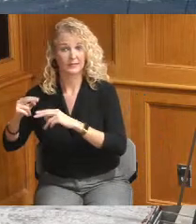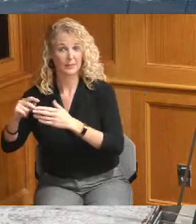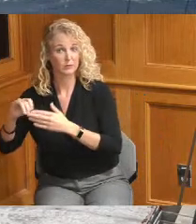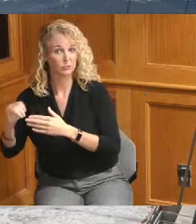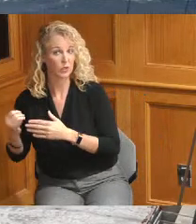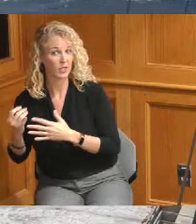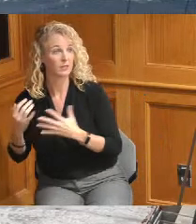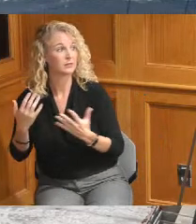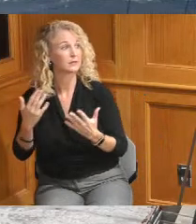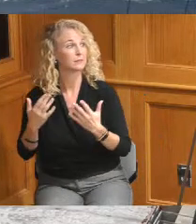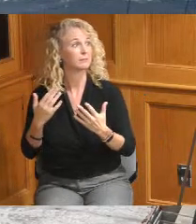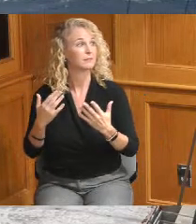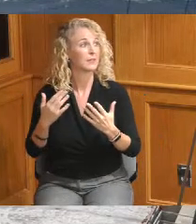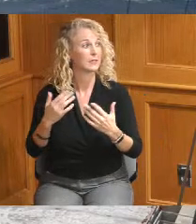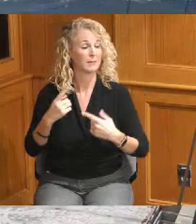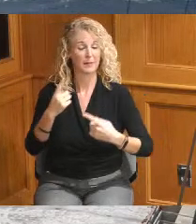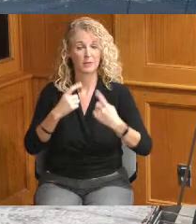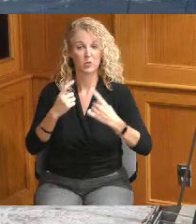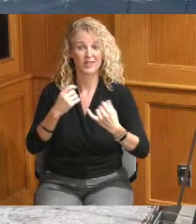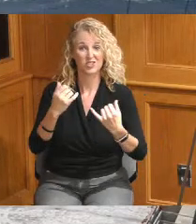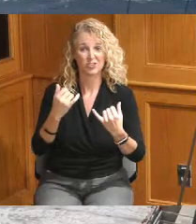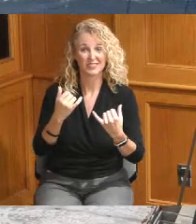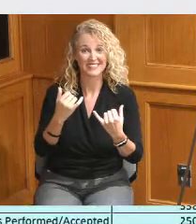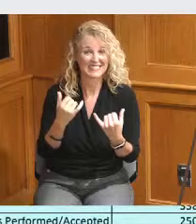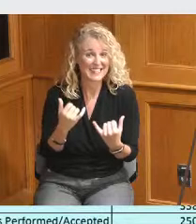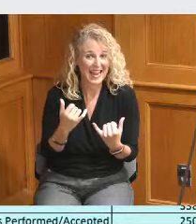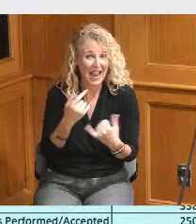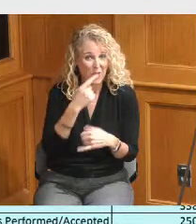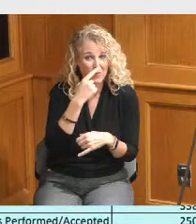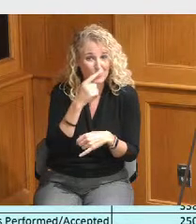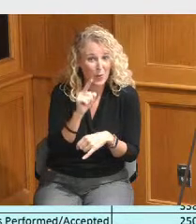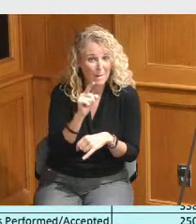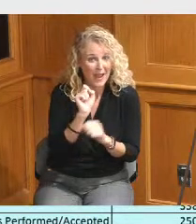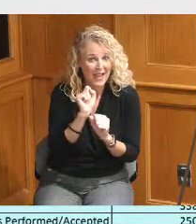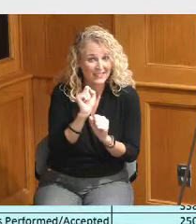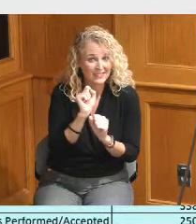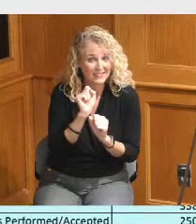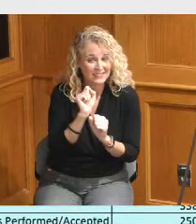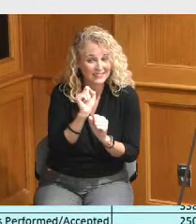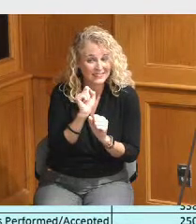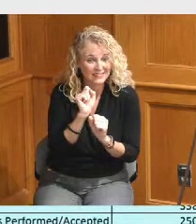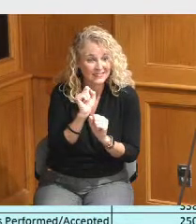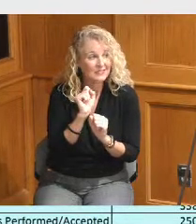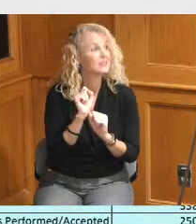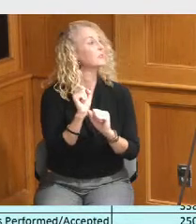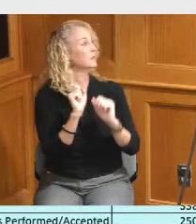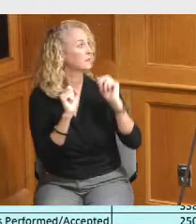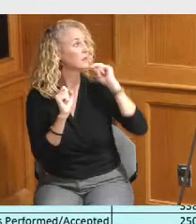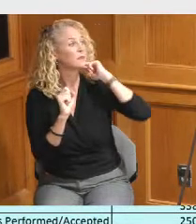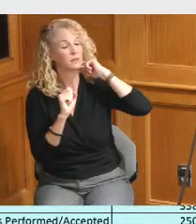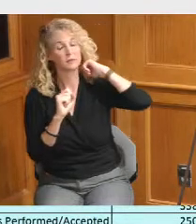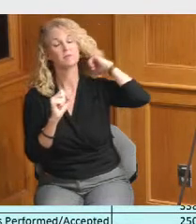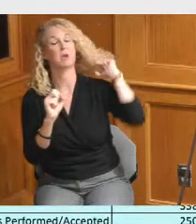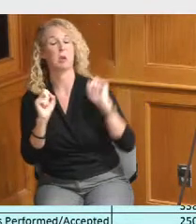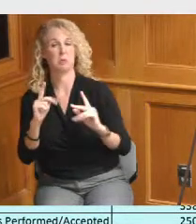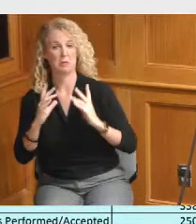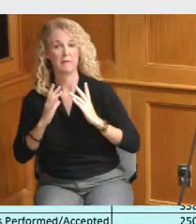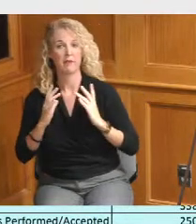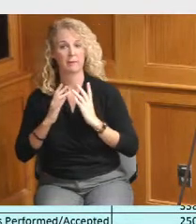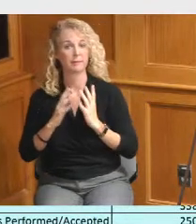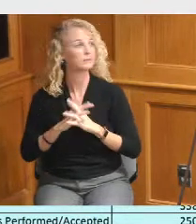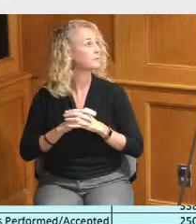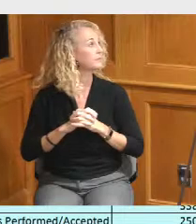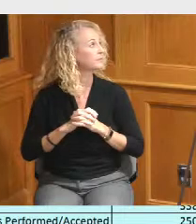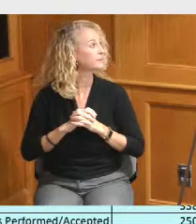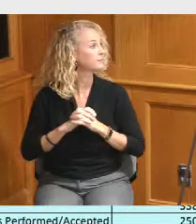might be helpful to have questions as we go, because we just tied up the operating budget. It's a lot otherwise. Yeah, it's yes. a lot of information.